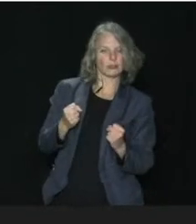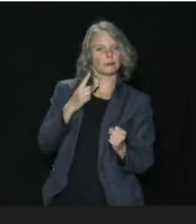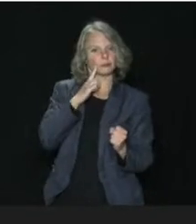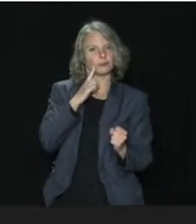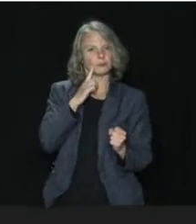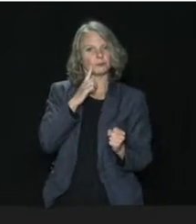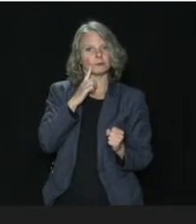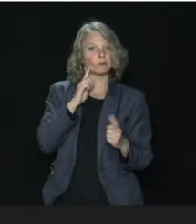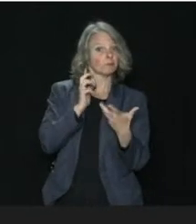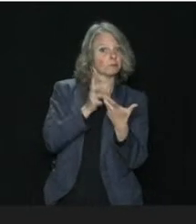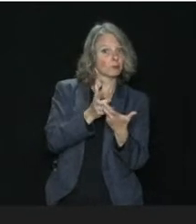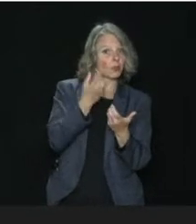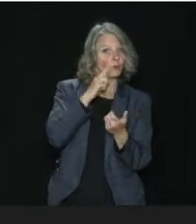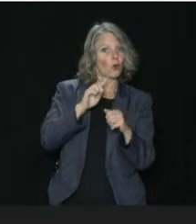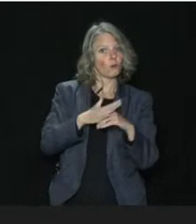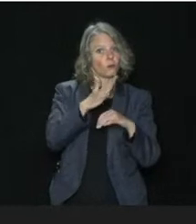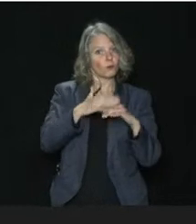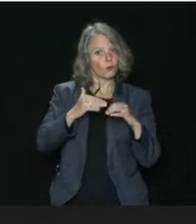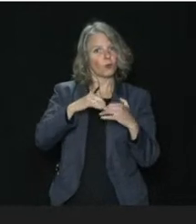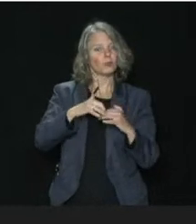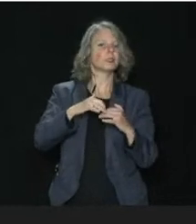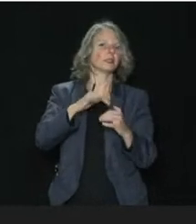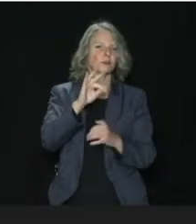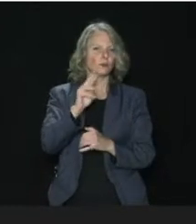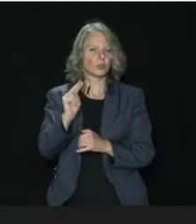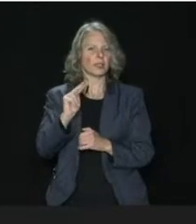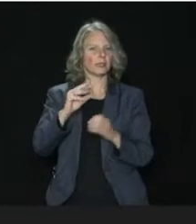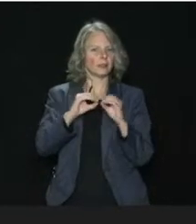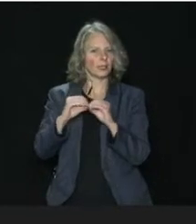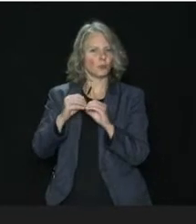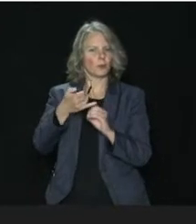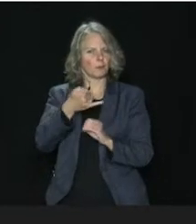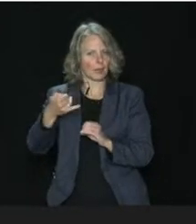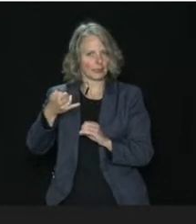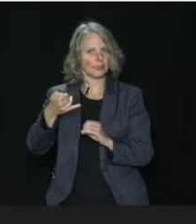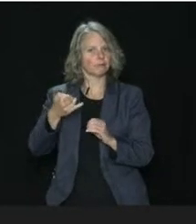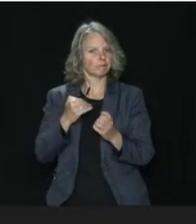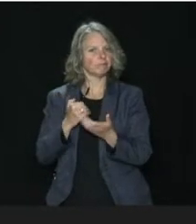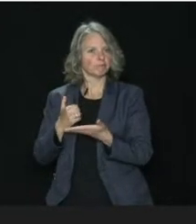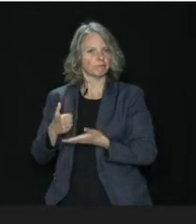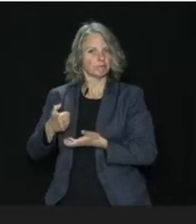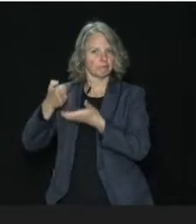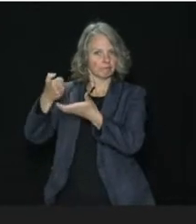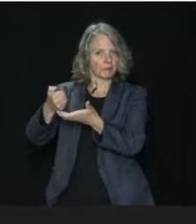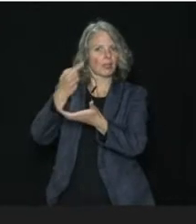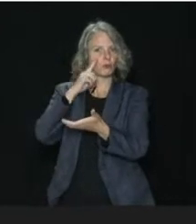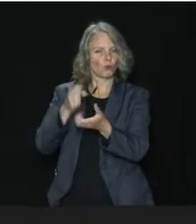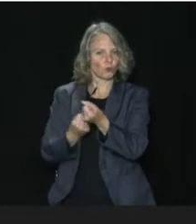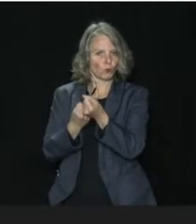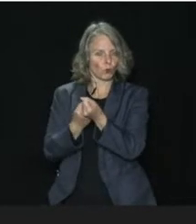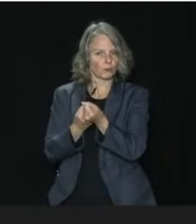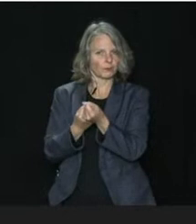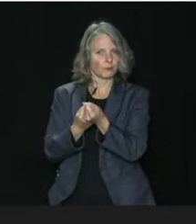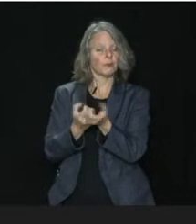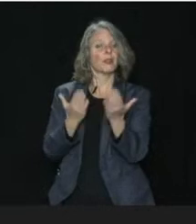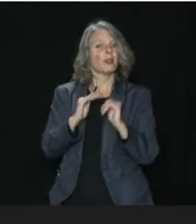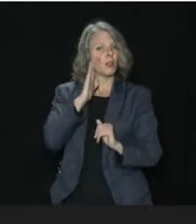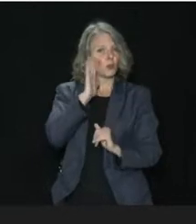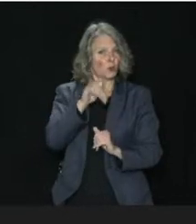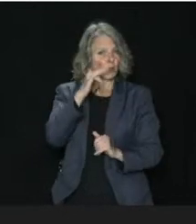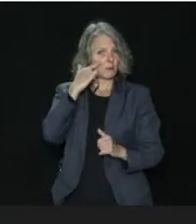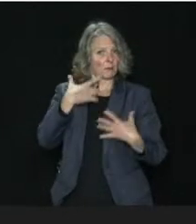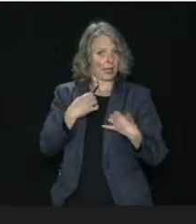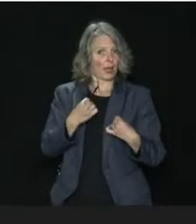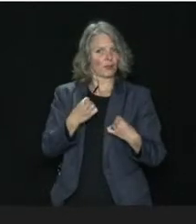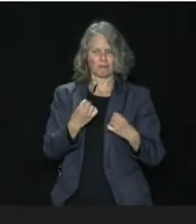for First Nations, Inuit, and the Métis. Mental health is just as important as other aspects of our